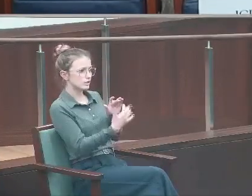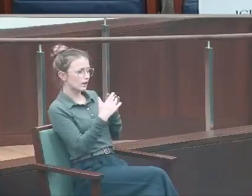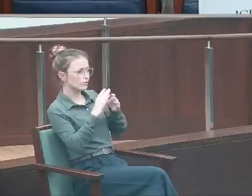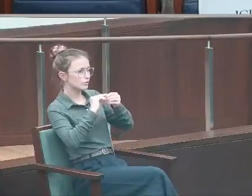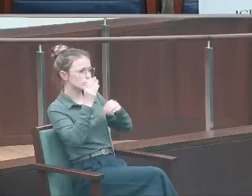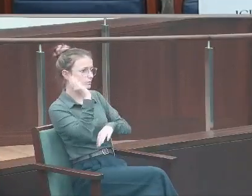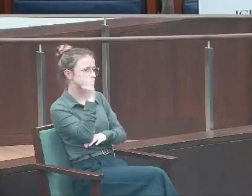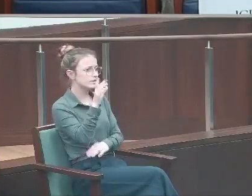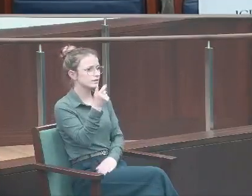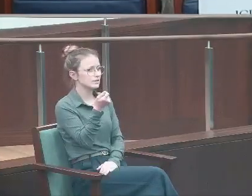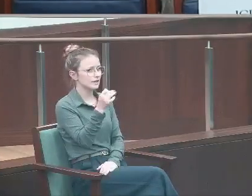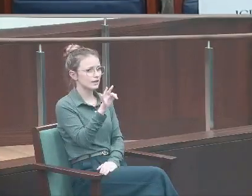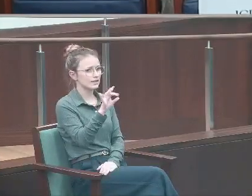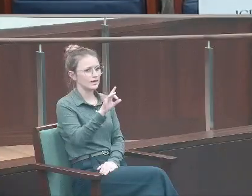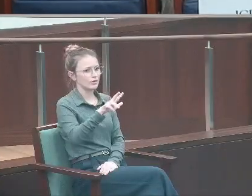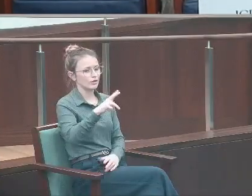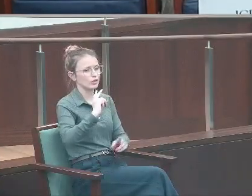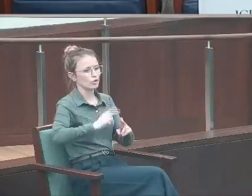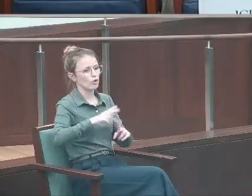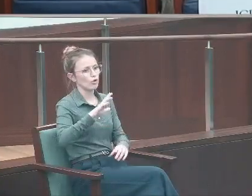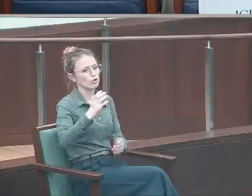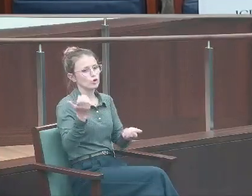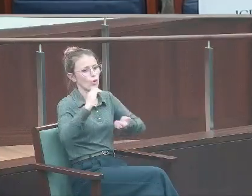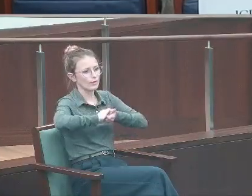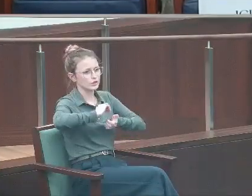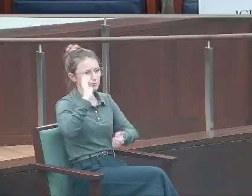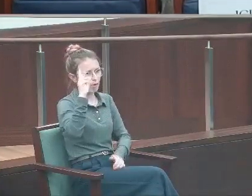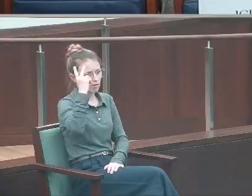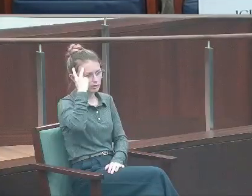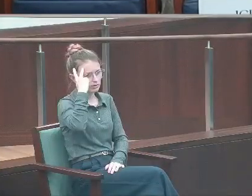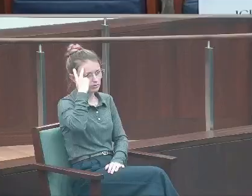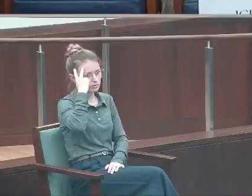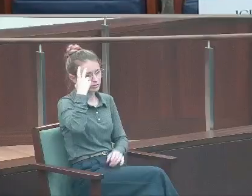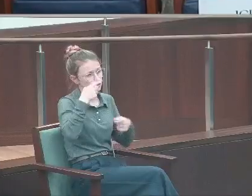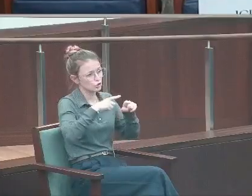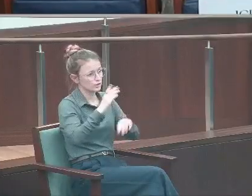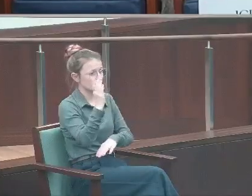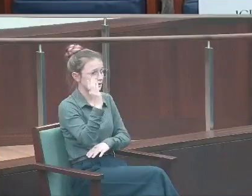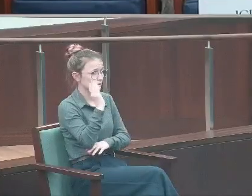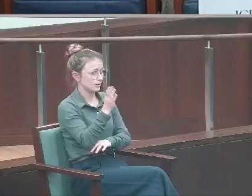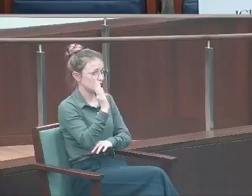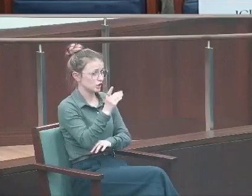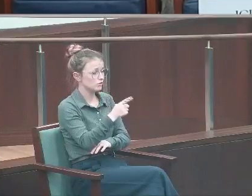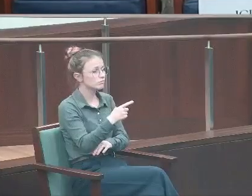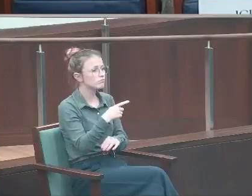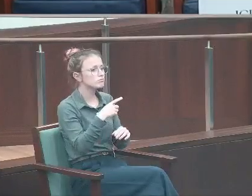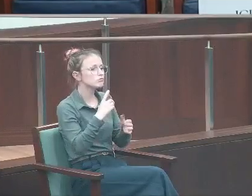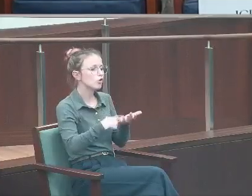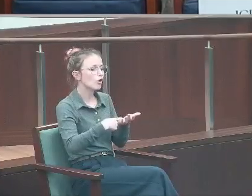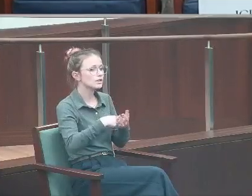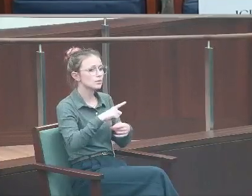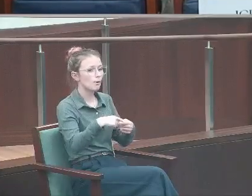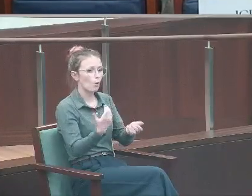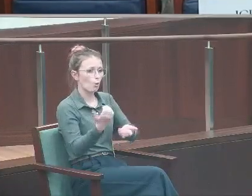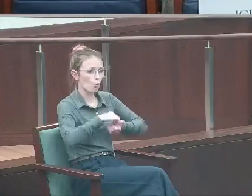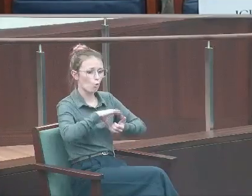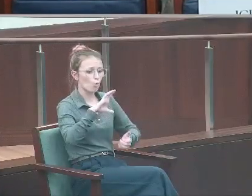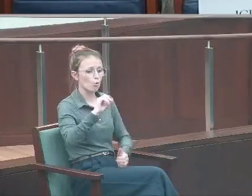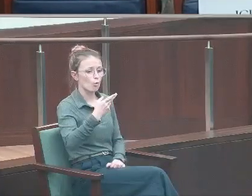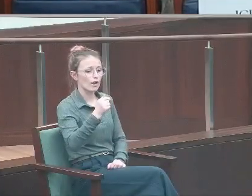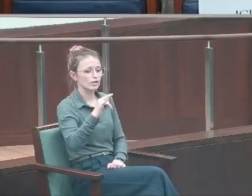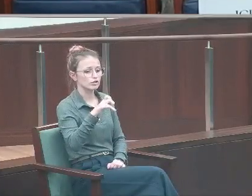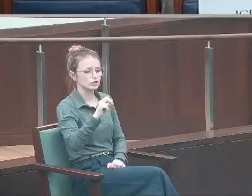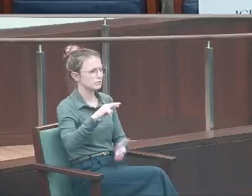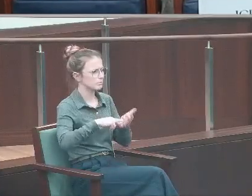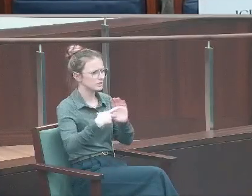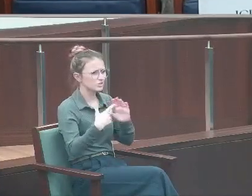Coalition Politics. And in the speech, she talks about what coalitions are and how important they are. And she draws a really important